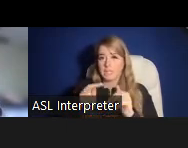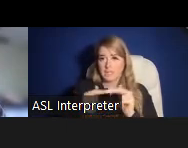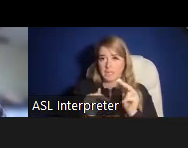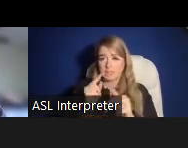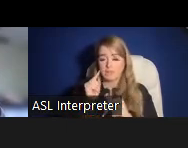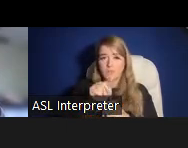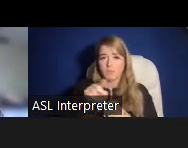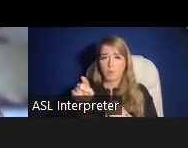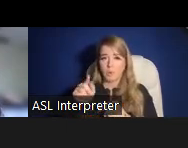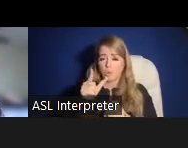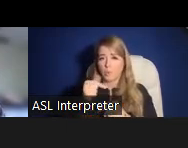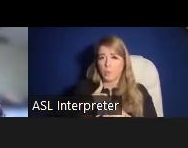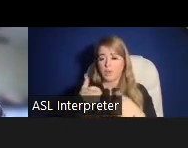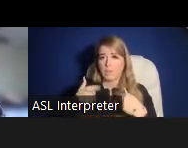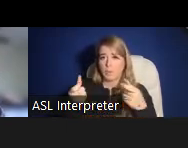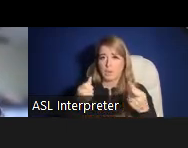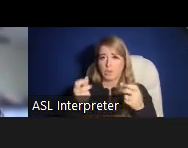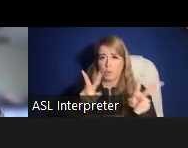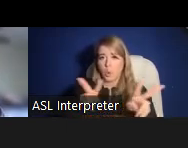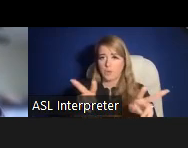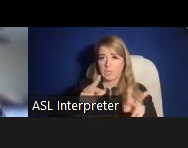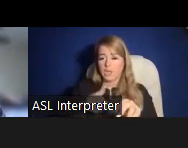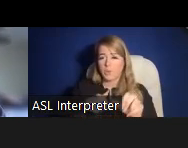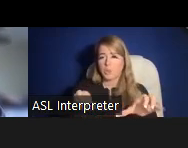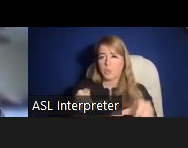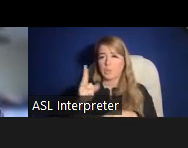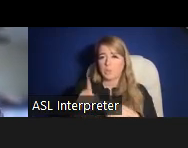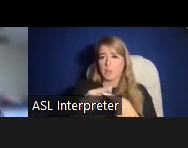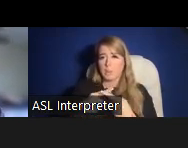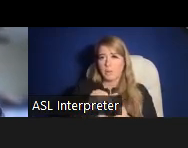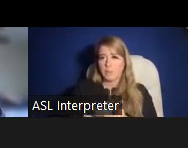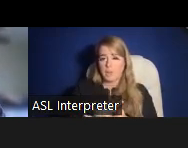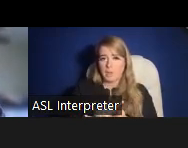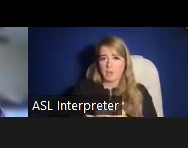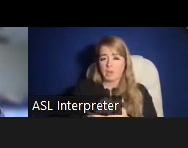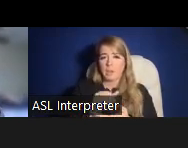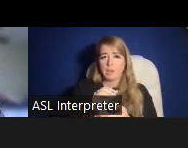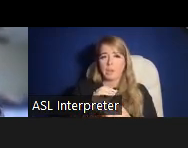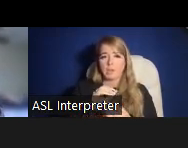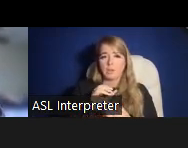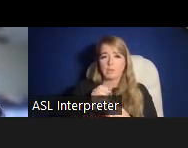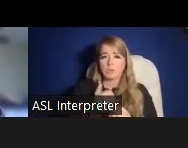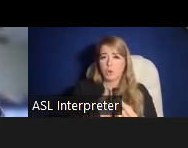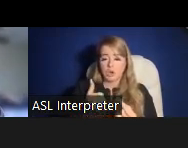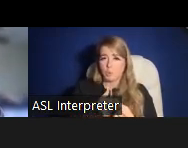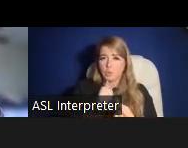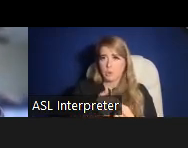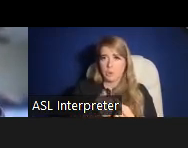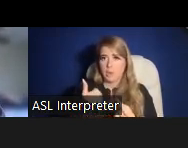have regulatory oversight, we could do something about and then tell the complainant, sorry, we don't